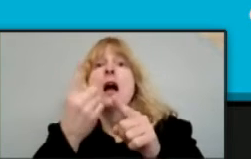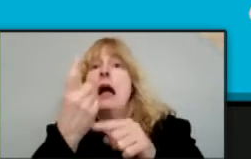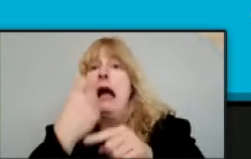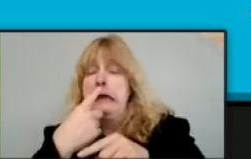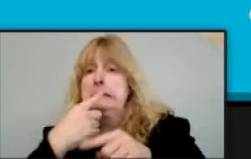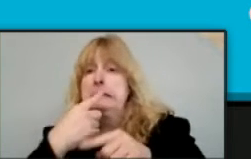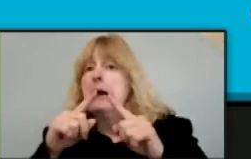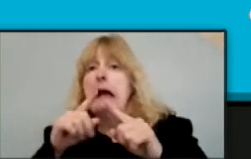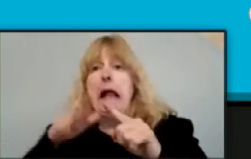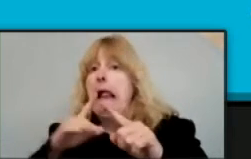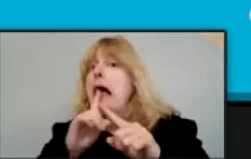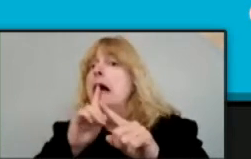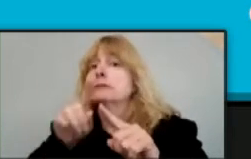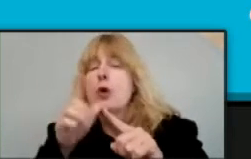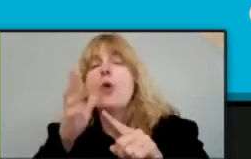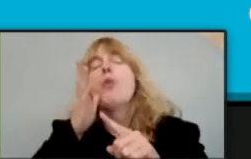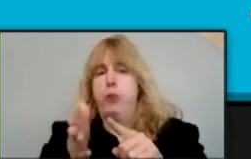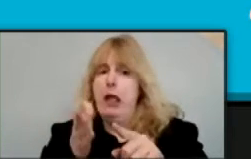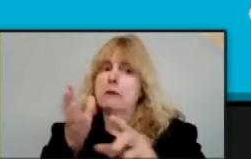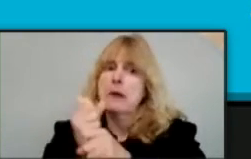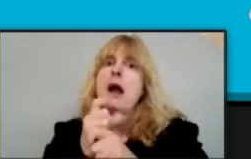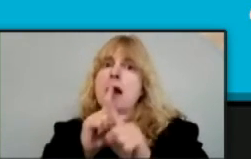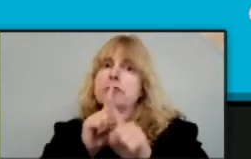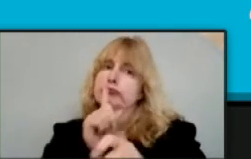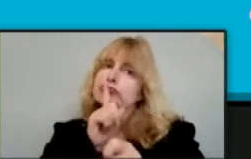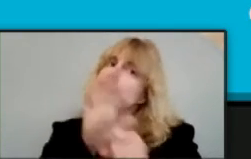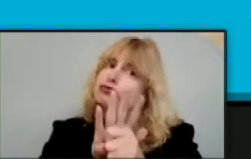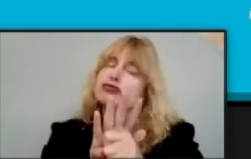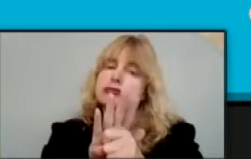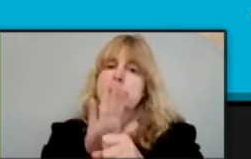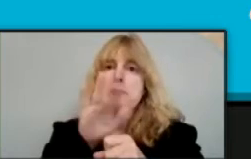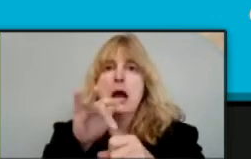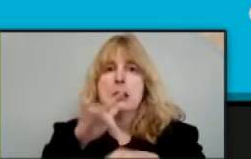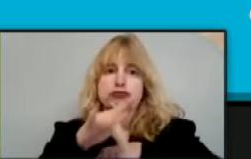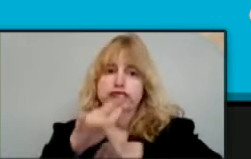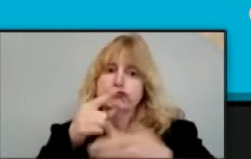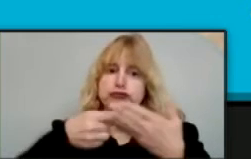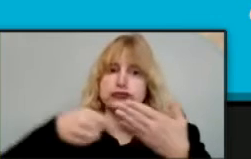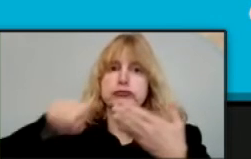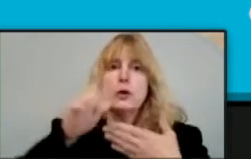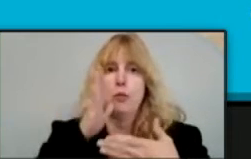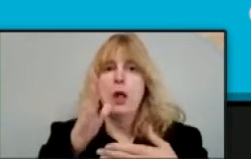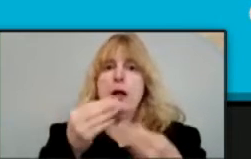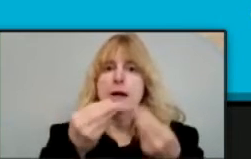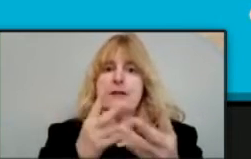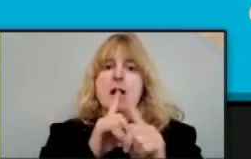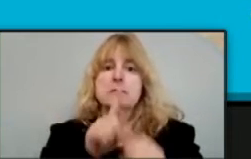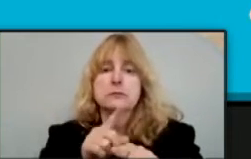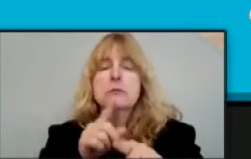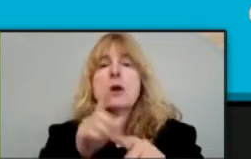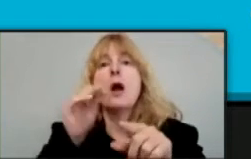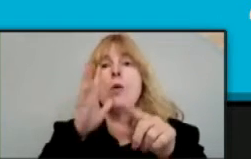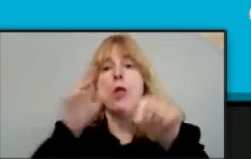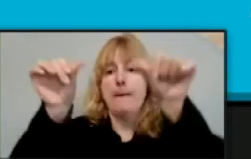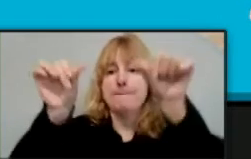you by early next week. All questions asked today will be posted with answers on